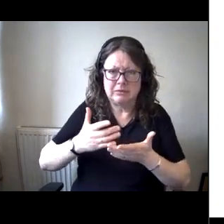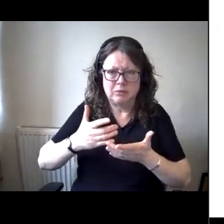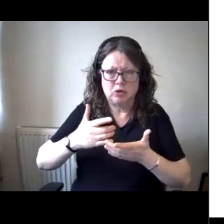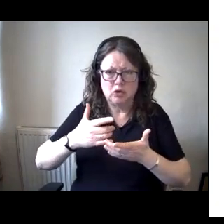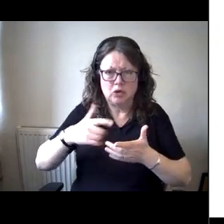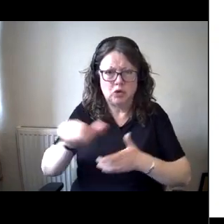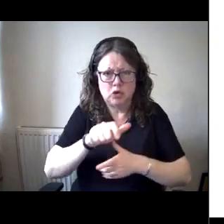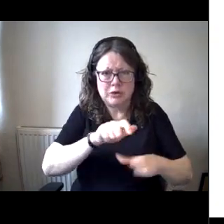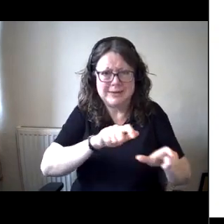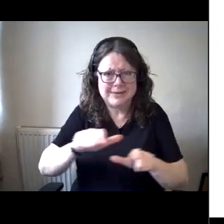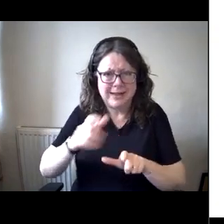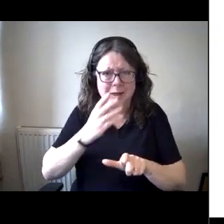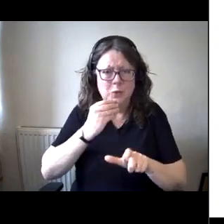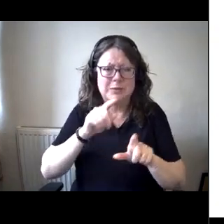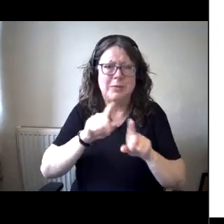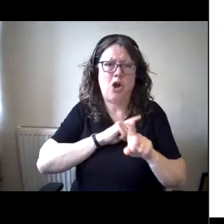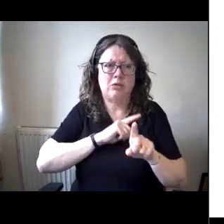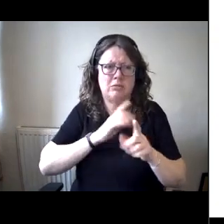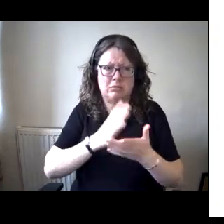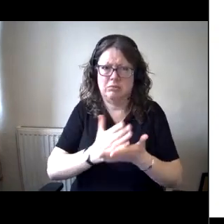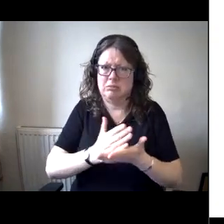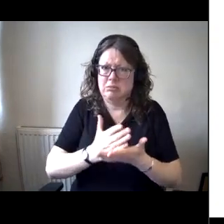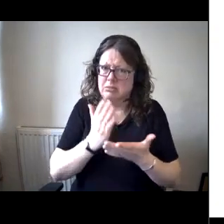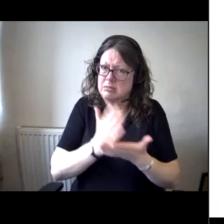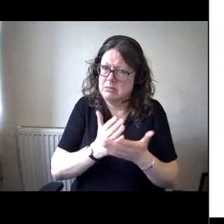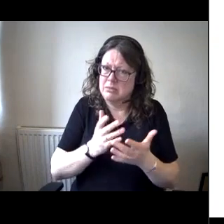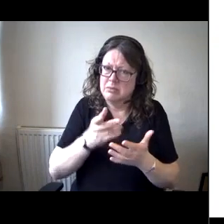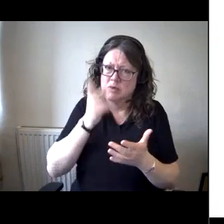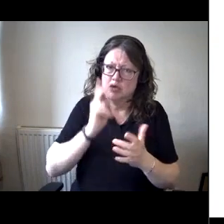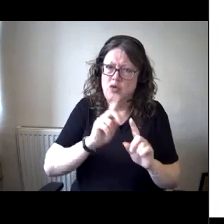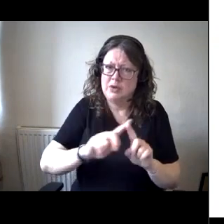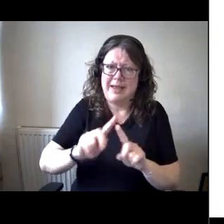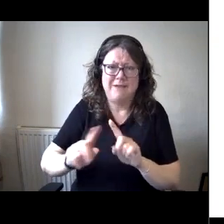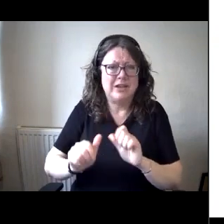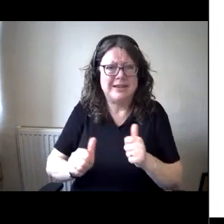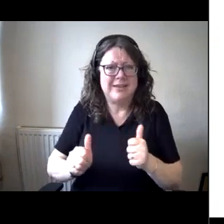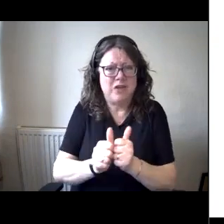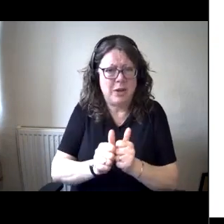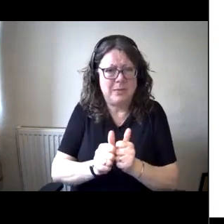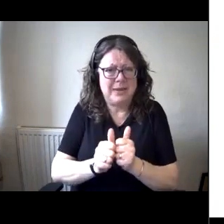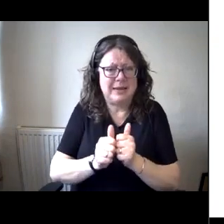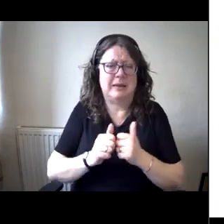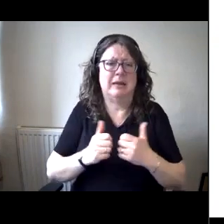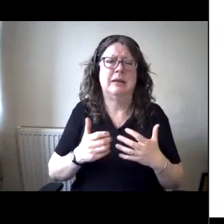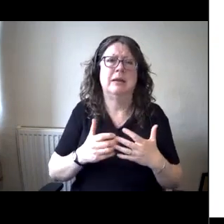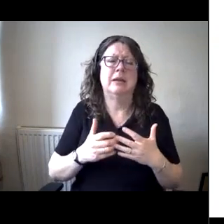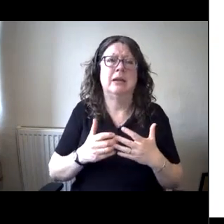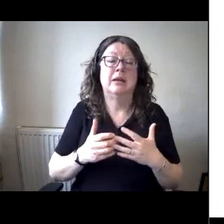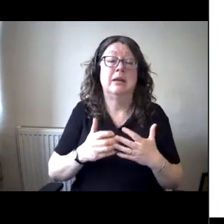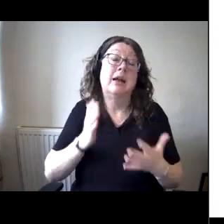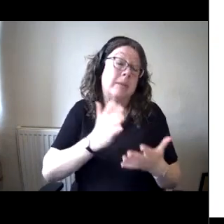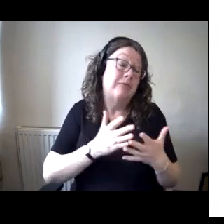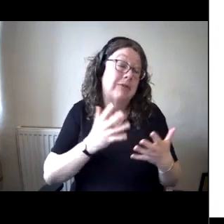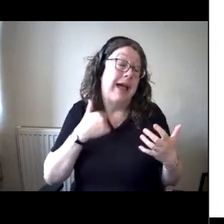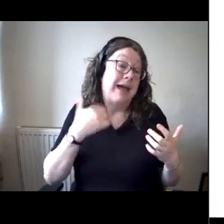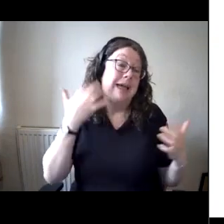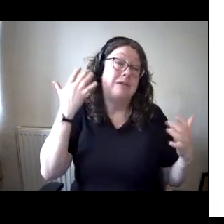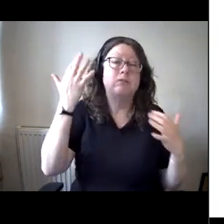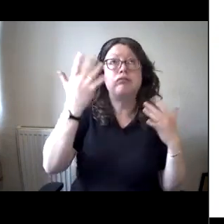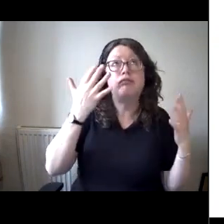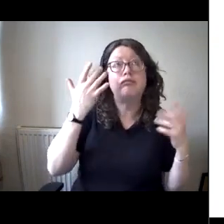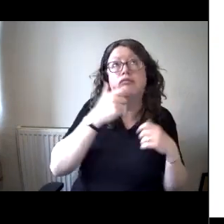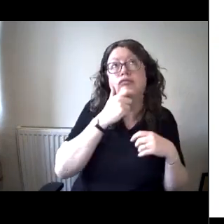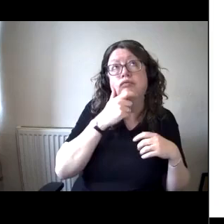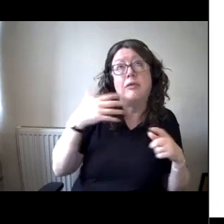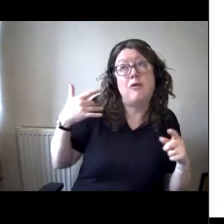example? And I thought a lot about this through the years, and one of the things that I